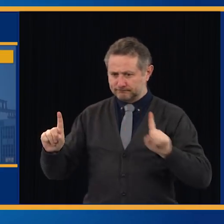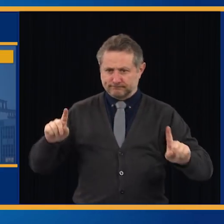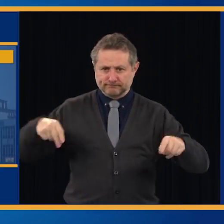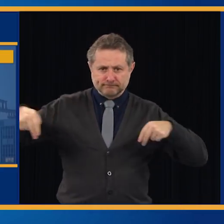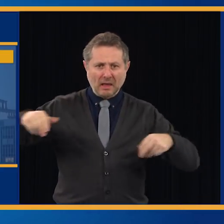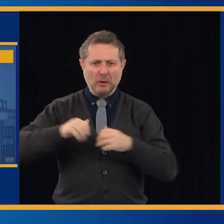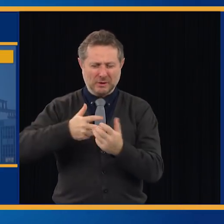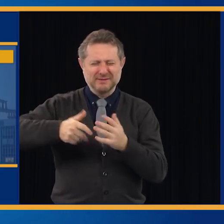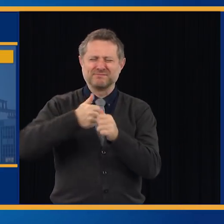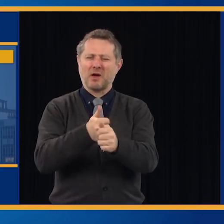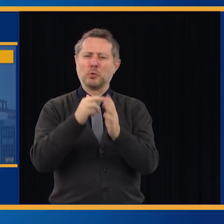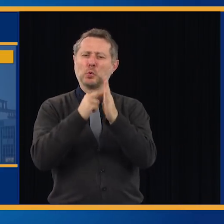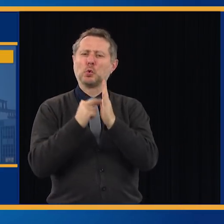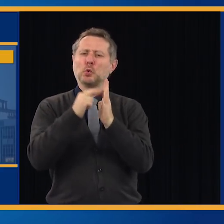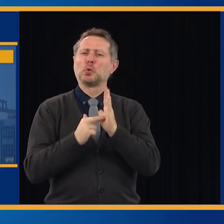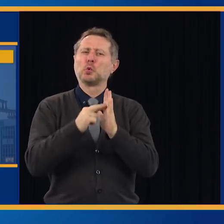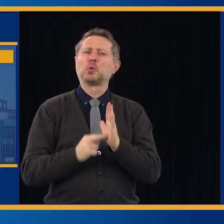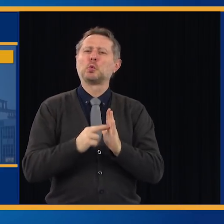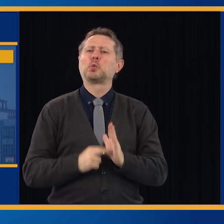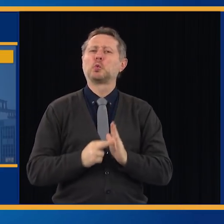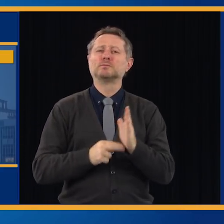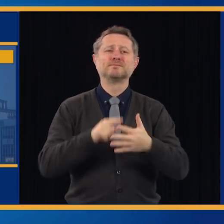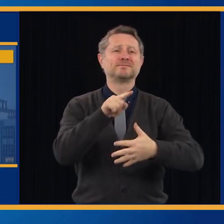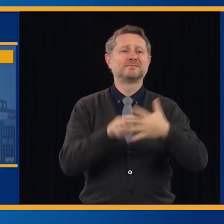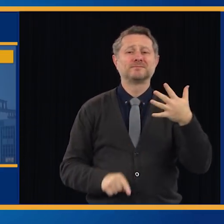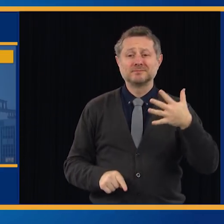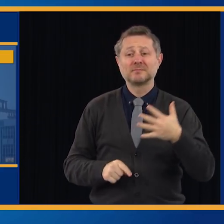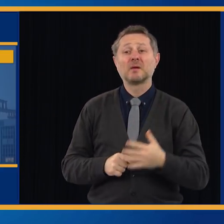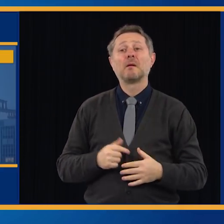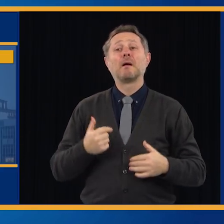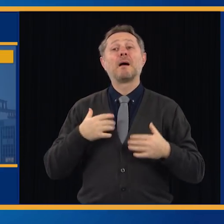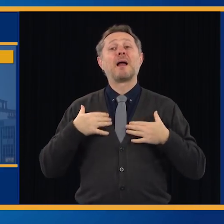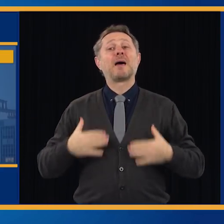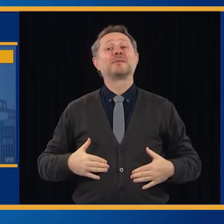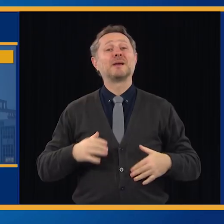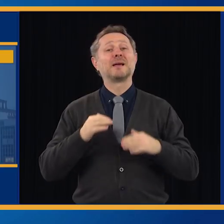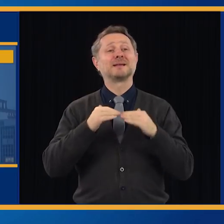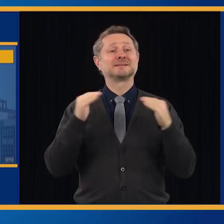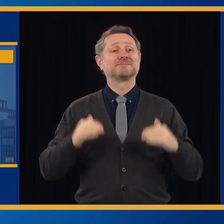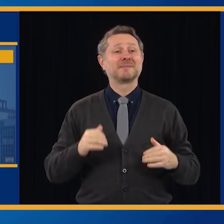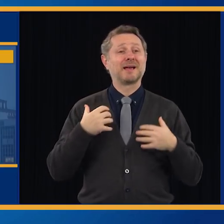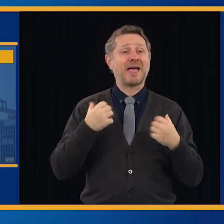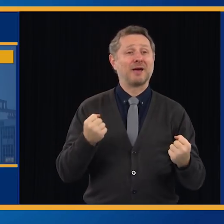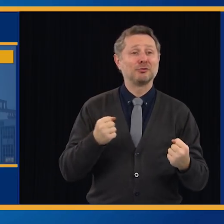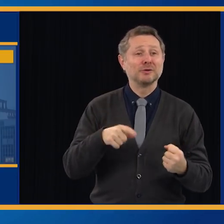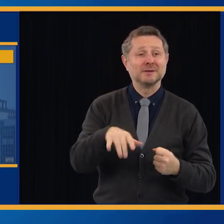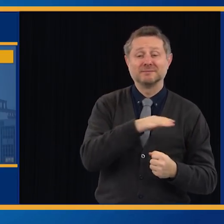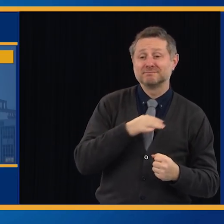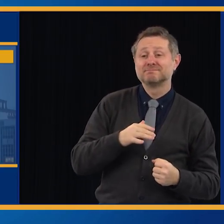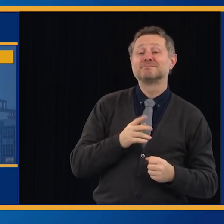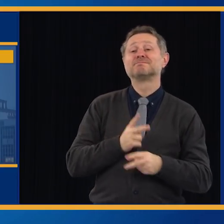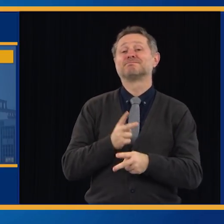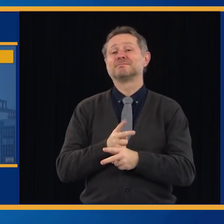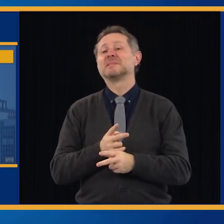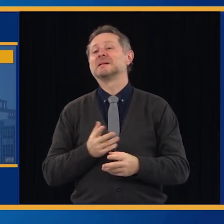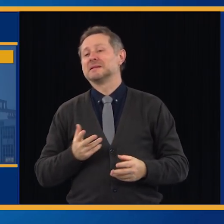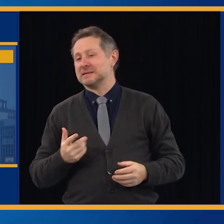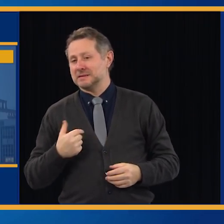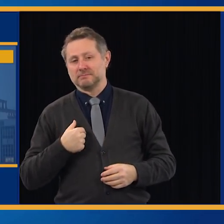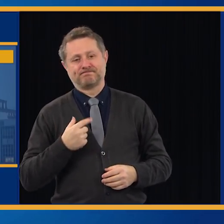place. On the healthcare capacity, again, we just lived this. We cannot be in a